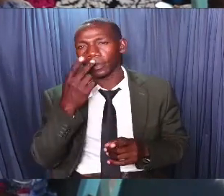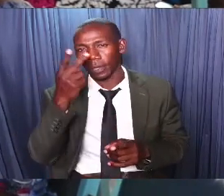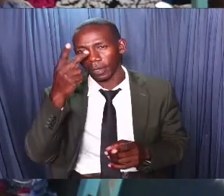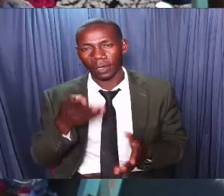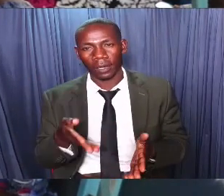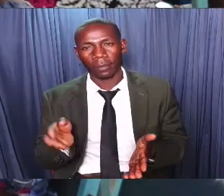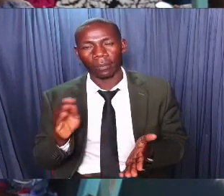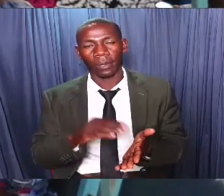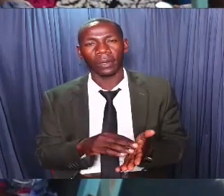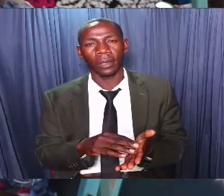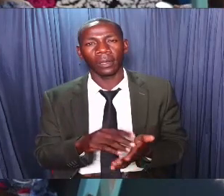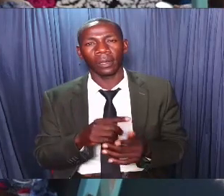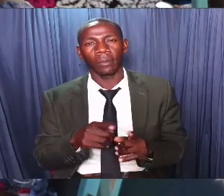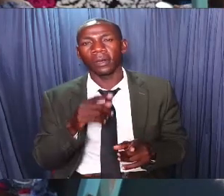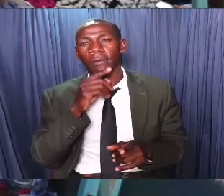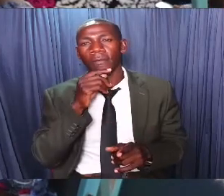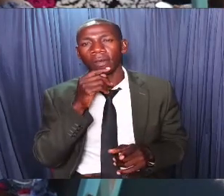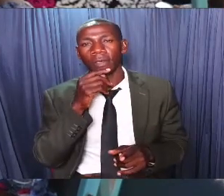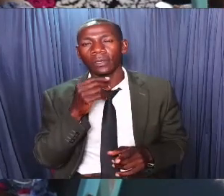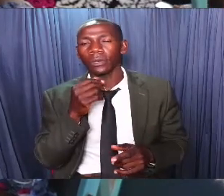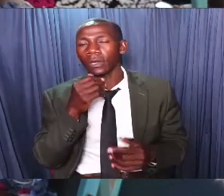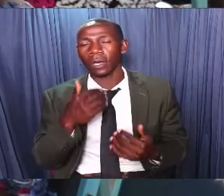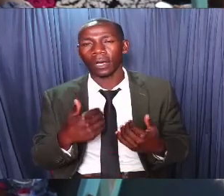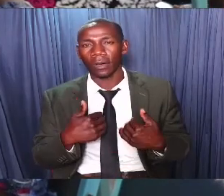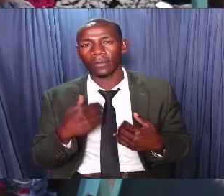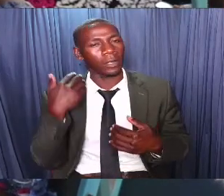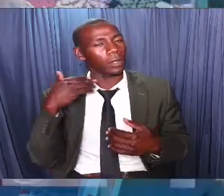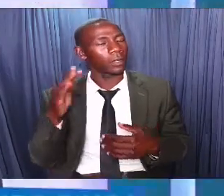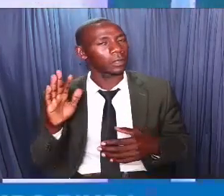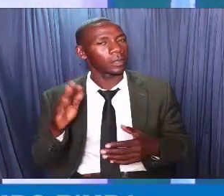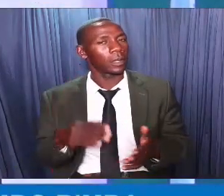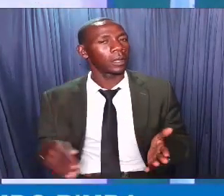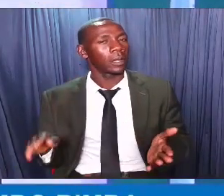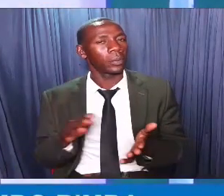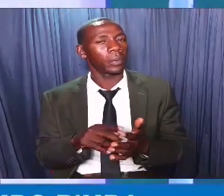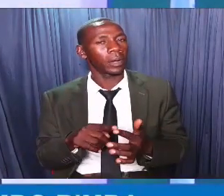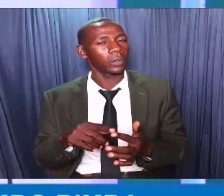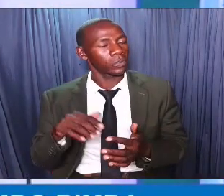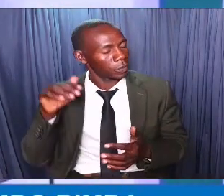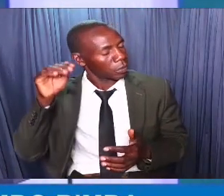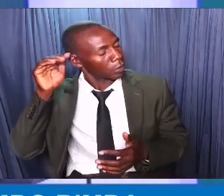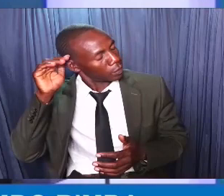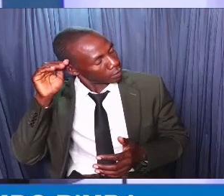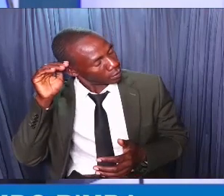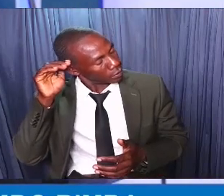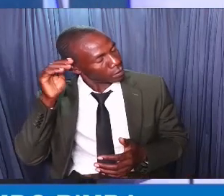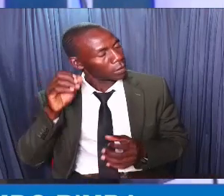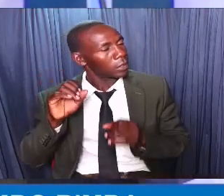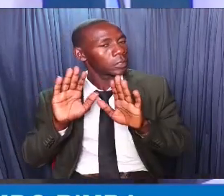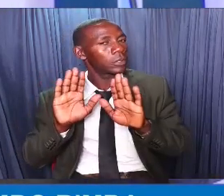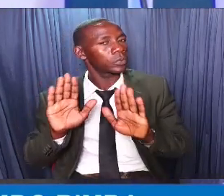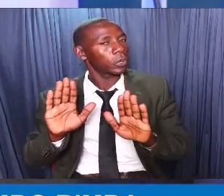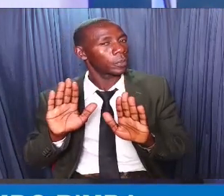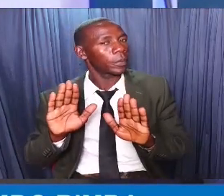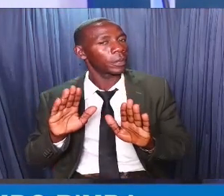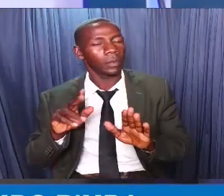arudi. And today has come back. Lakini baba bado awe na chuki naye. But the father still to hate. Na amerudi kuwa mtiifu. And has come back to obedience. Ameacha ukaidi. He